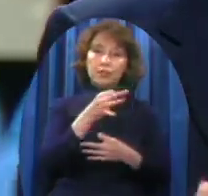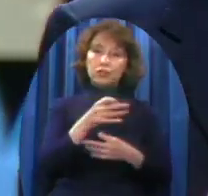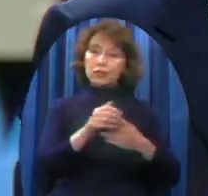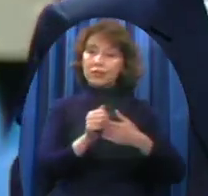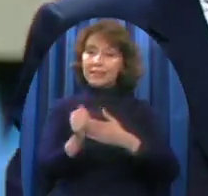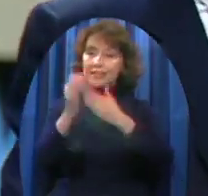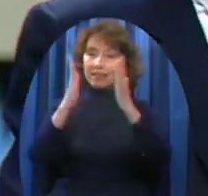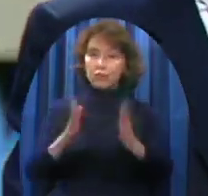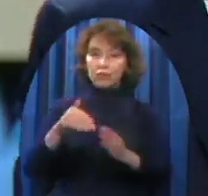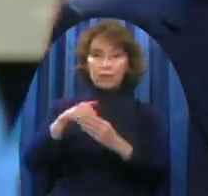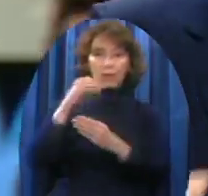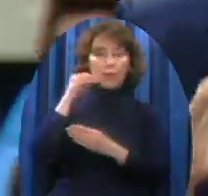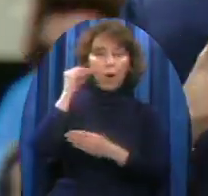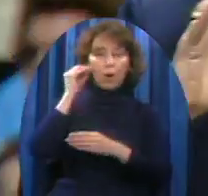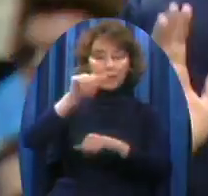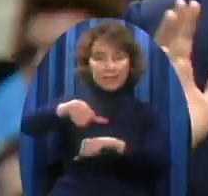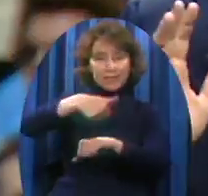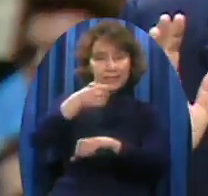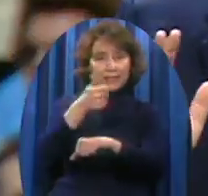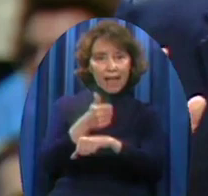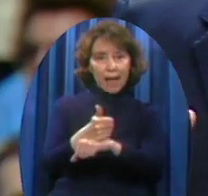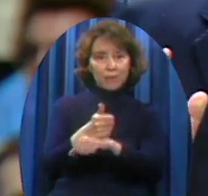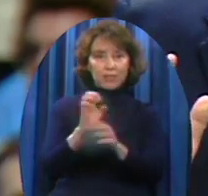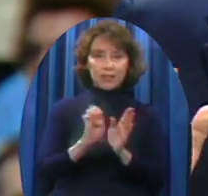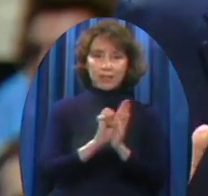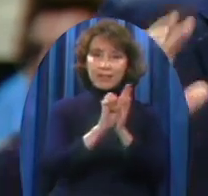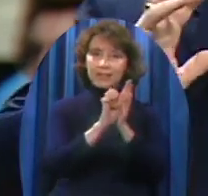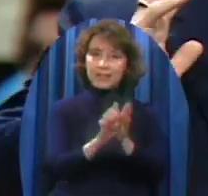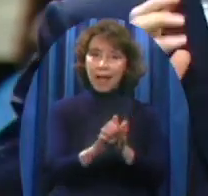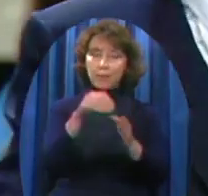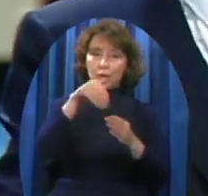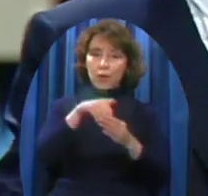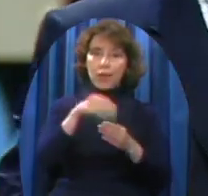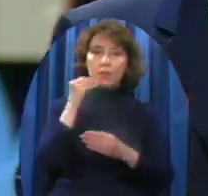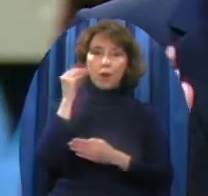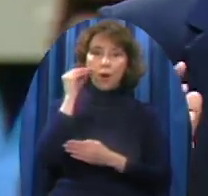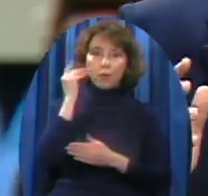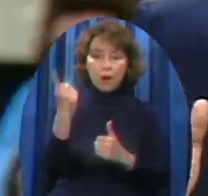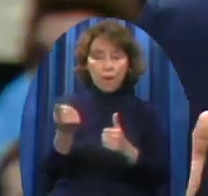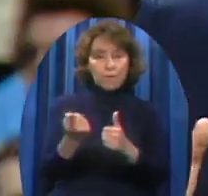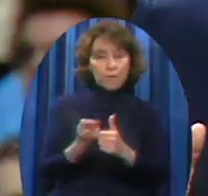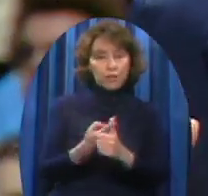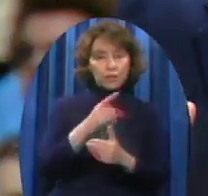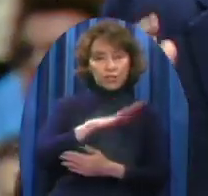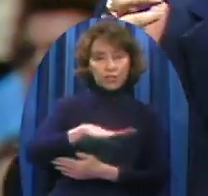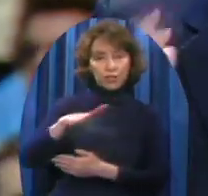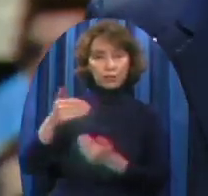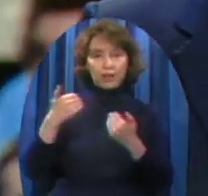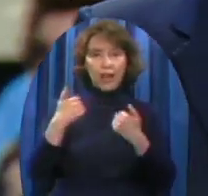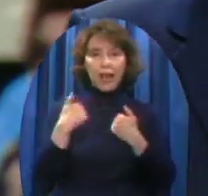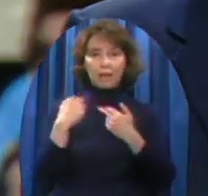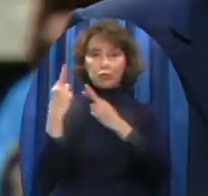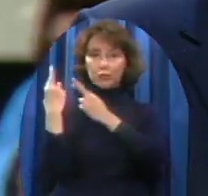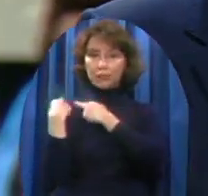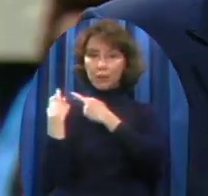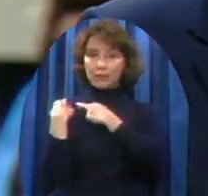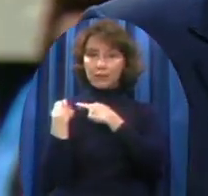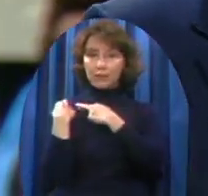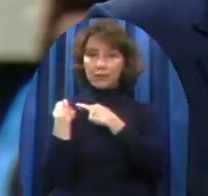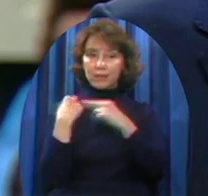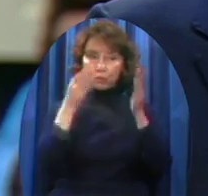the example. And here we have a two-way street. First of all, the children have an obligation to listen to their